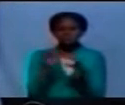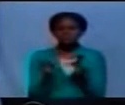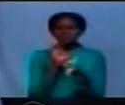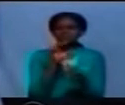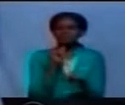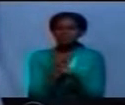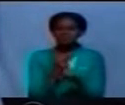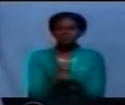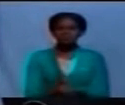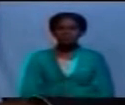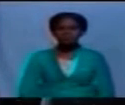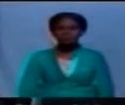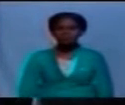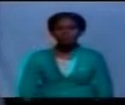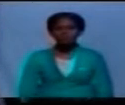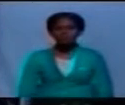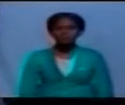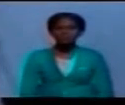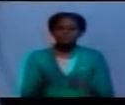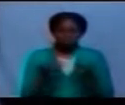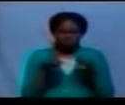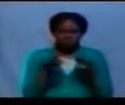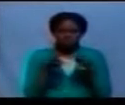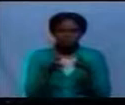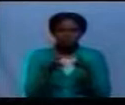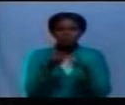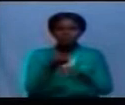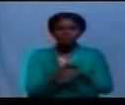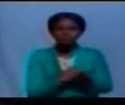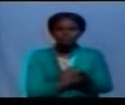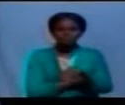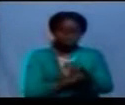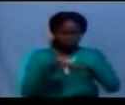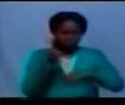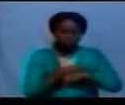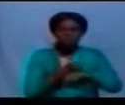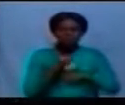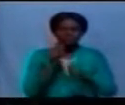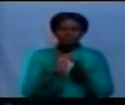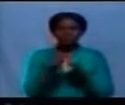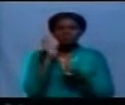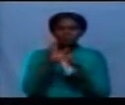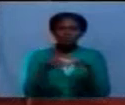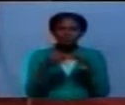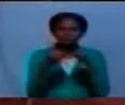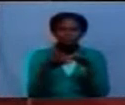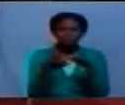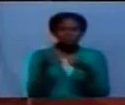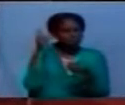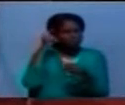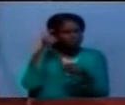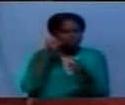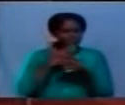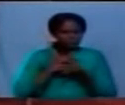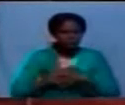Saving is a form of investment. It's a form of long-term investment that will give you a peace of mind. Are you being unfair by